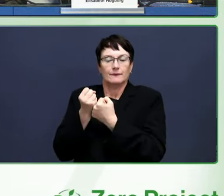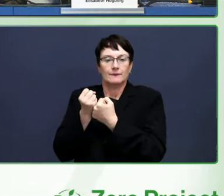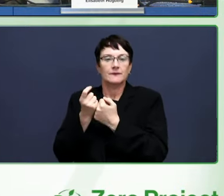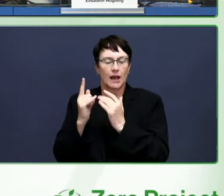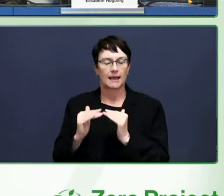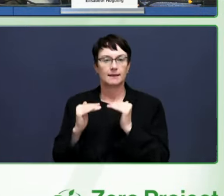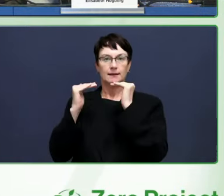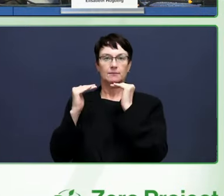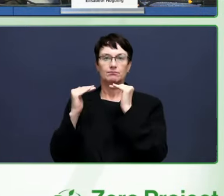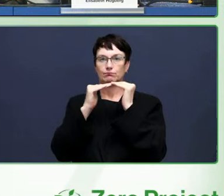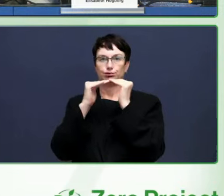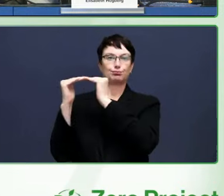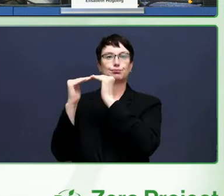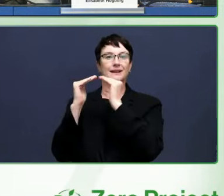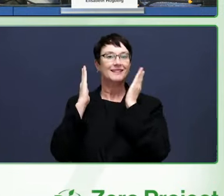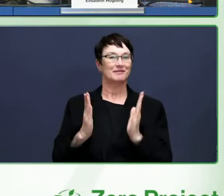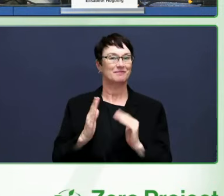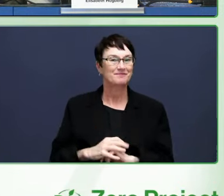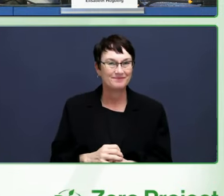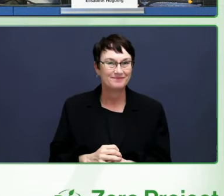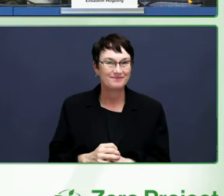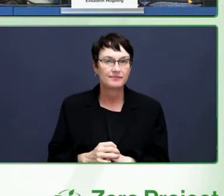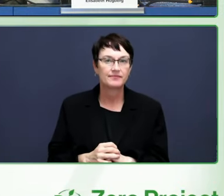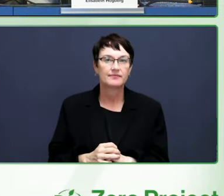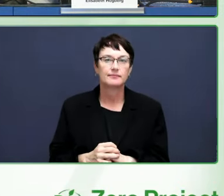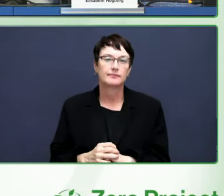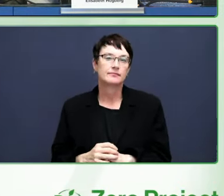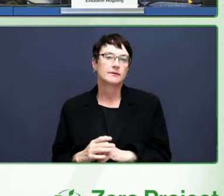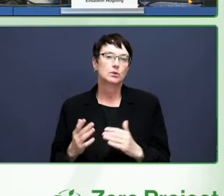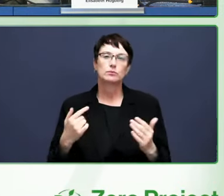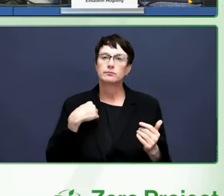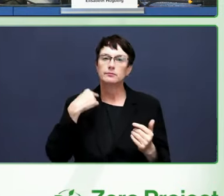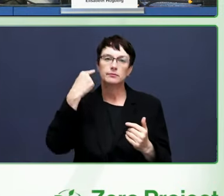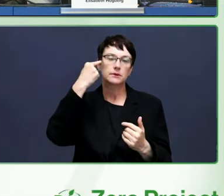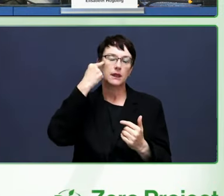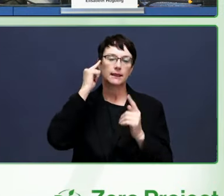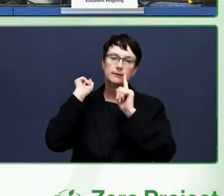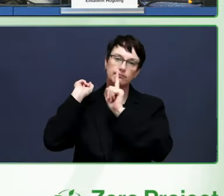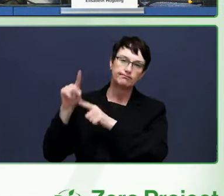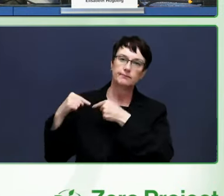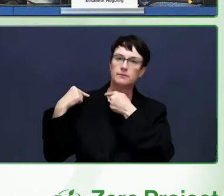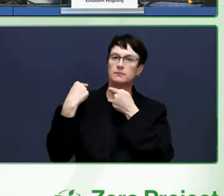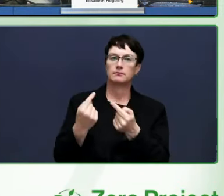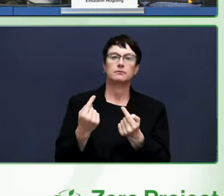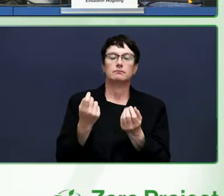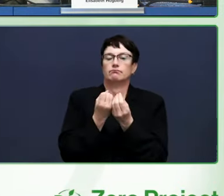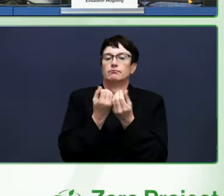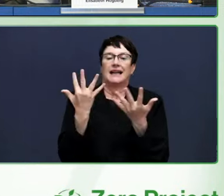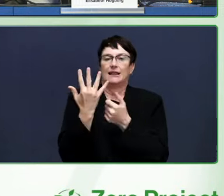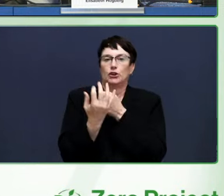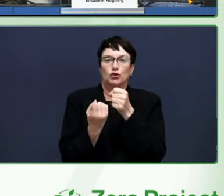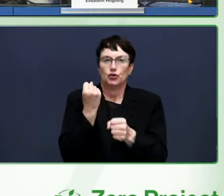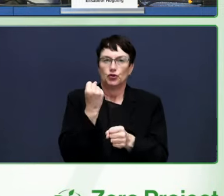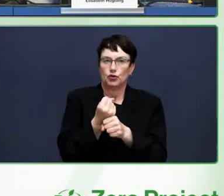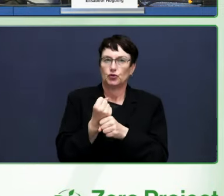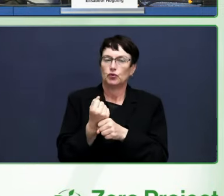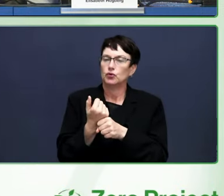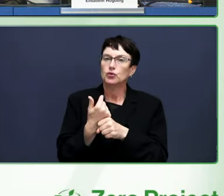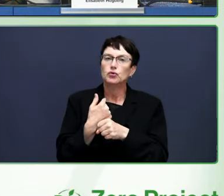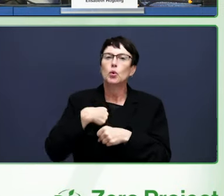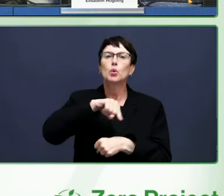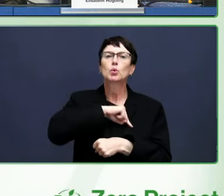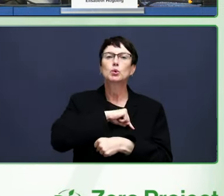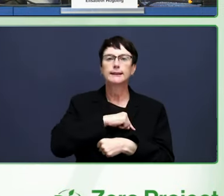ignorant of the special needs for special students in classrooms. So that's something that we have got eyes